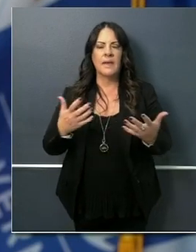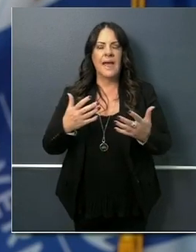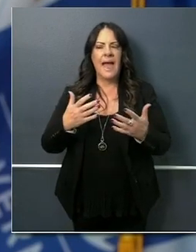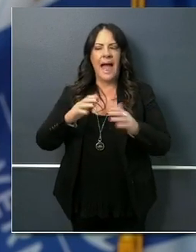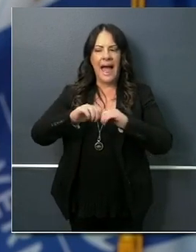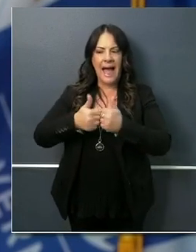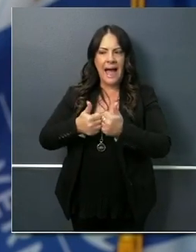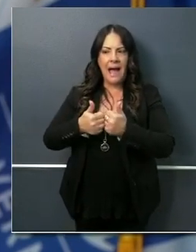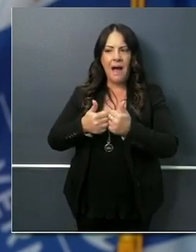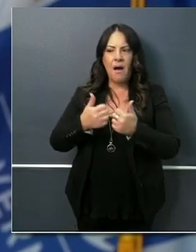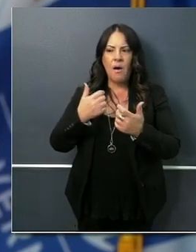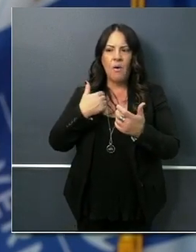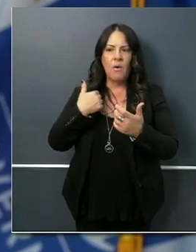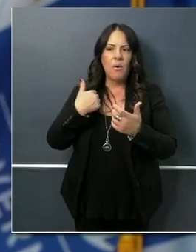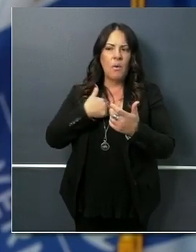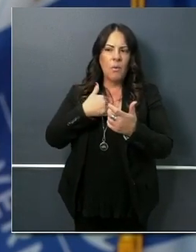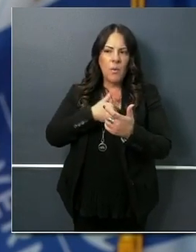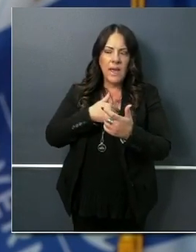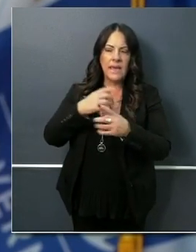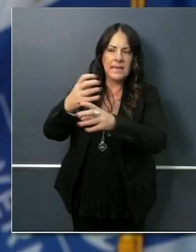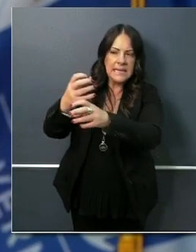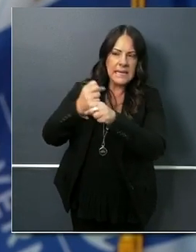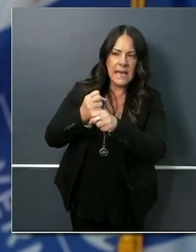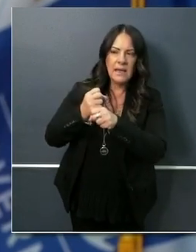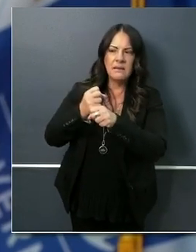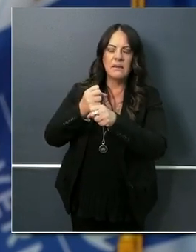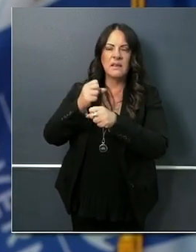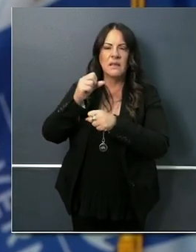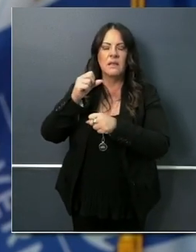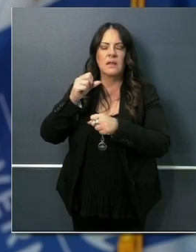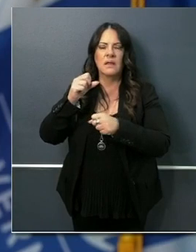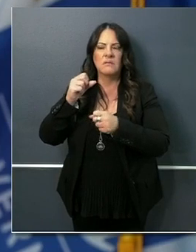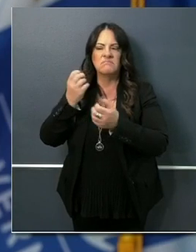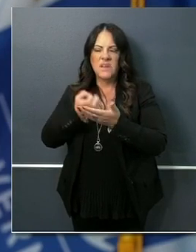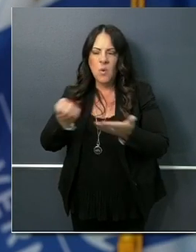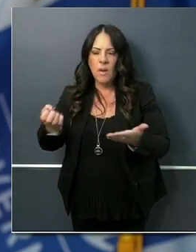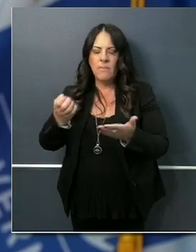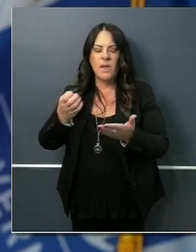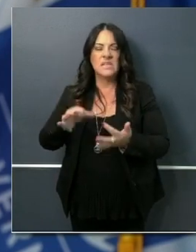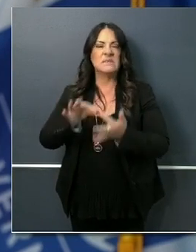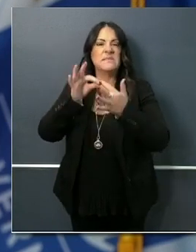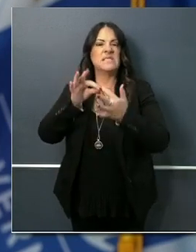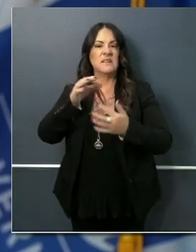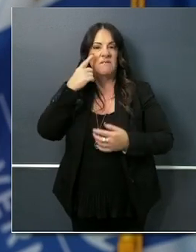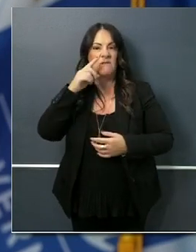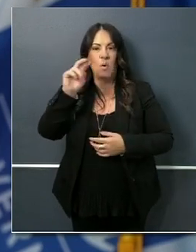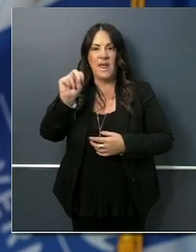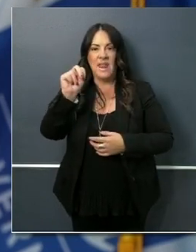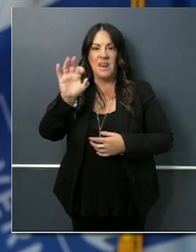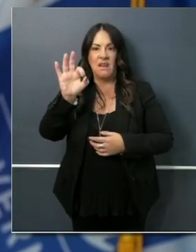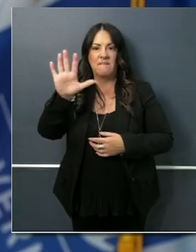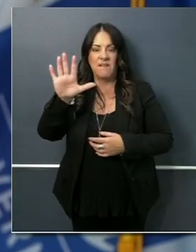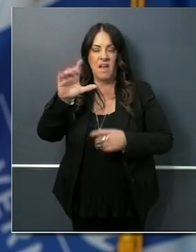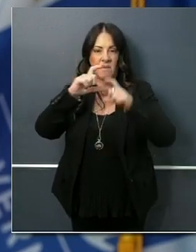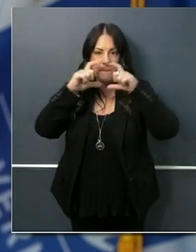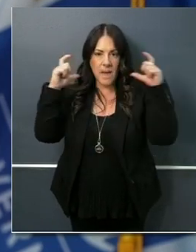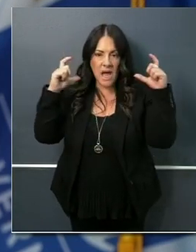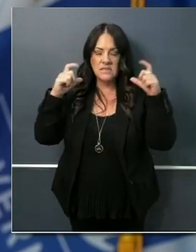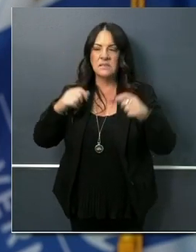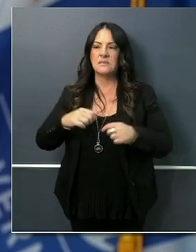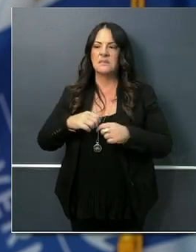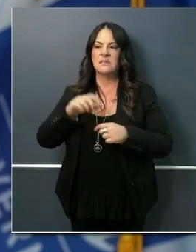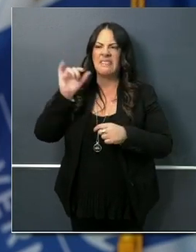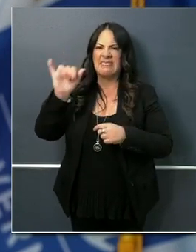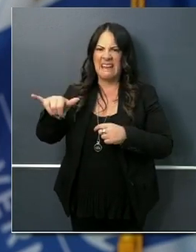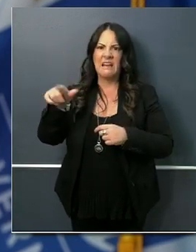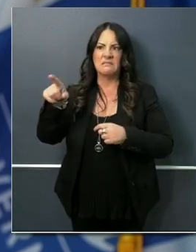obtain that necessary PPE, predominantly the N95 masks and surgical masks that we need to support our